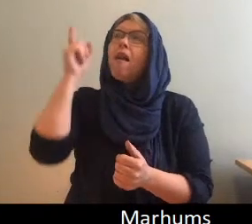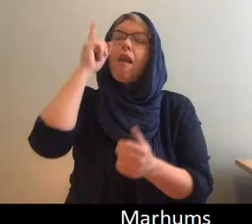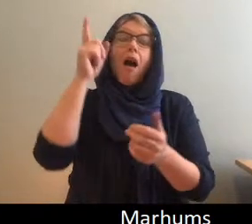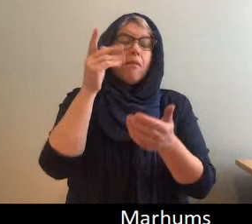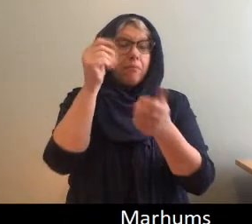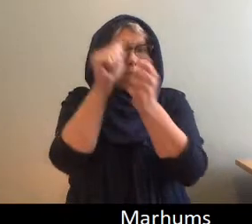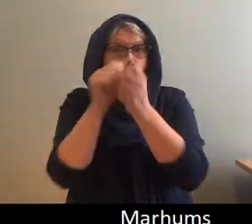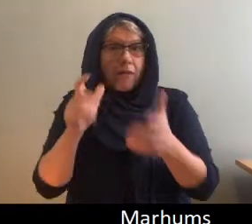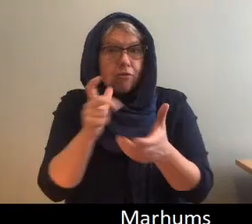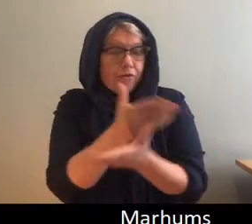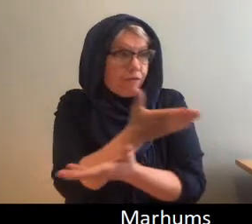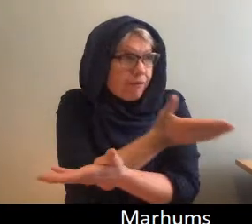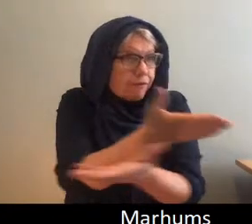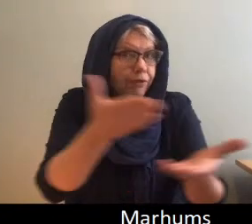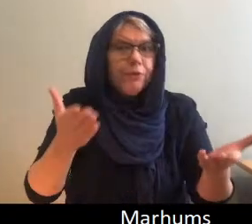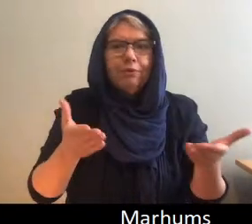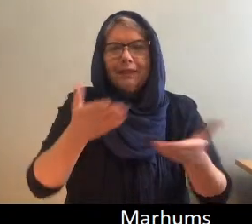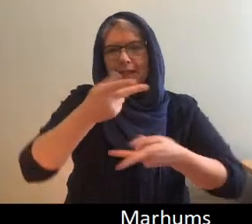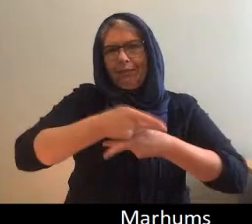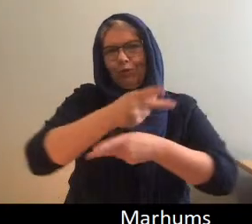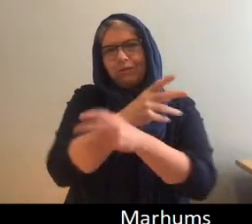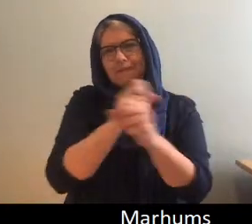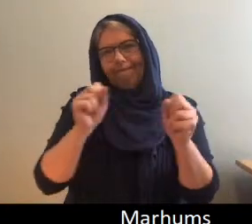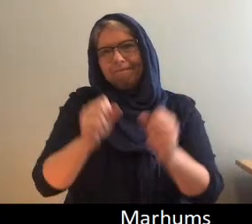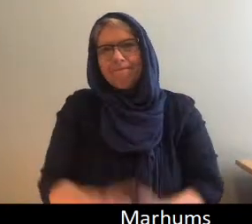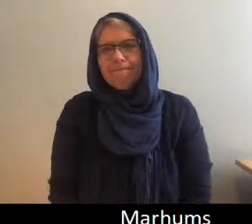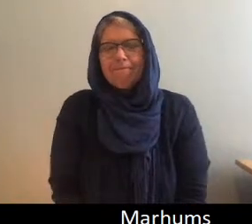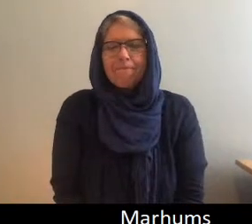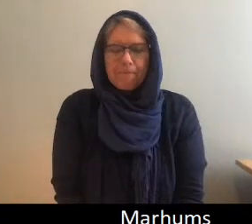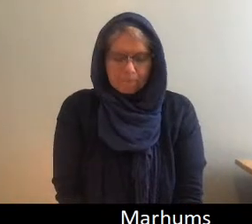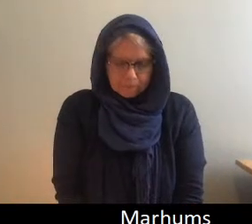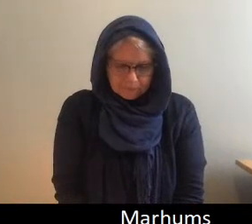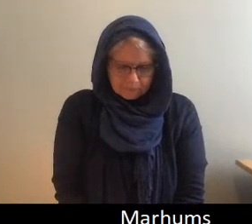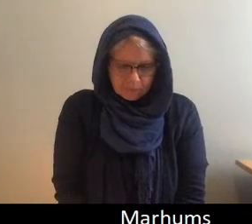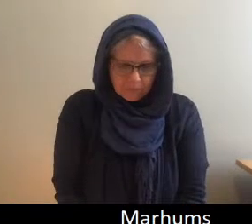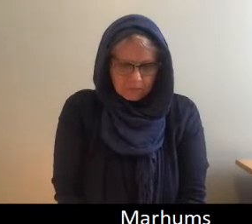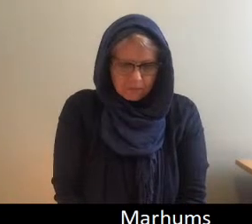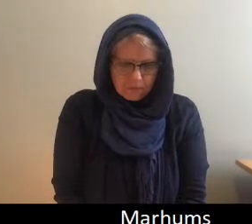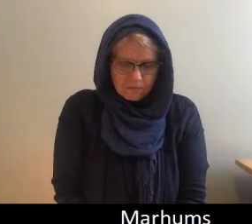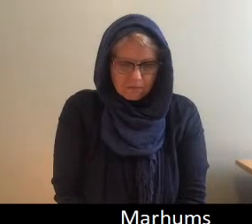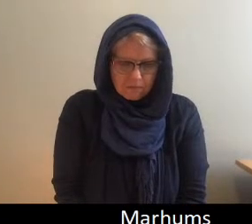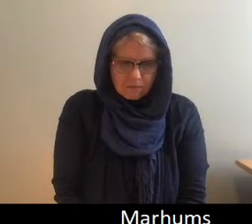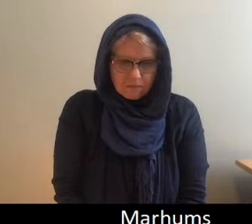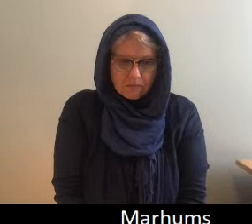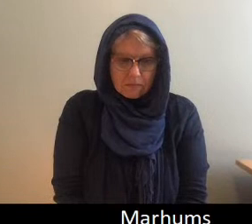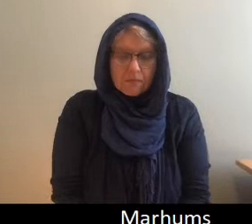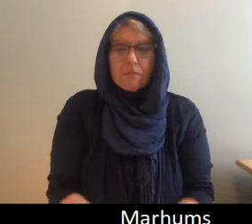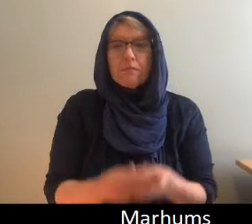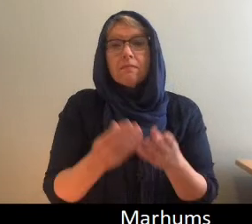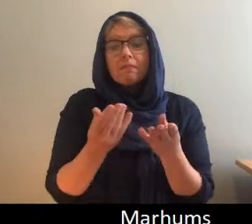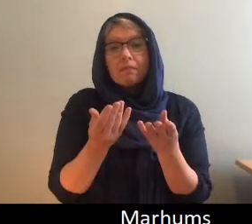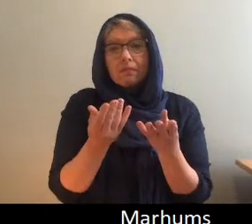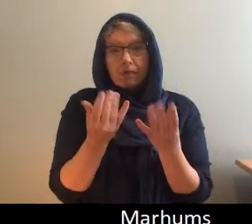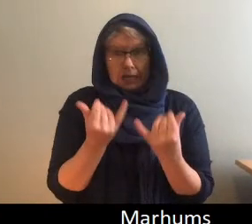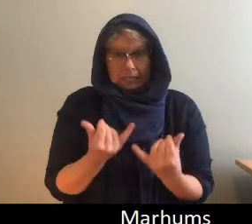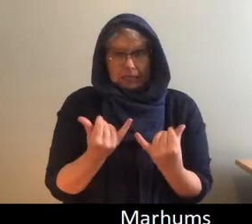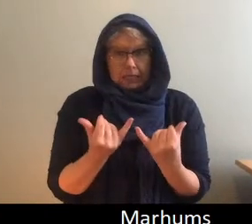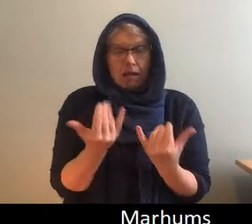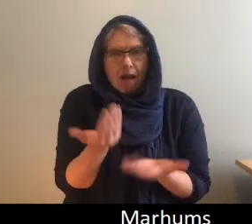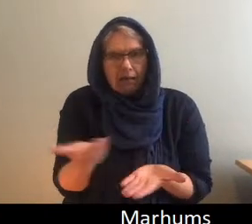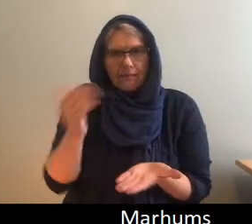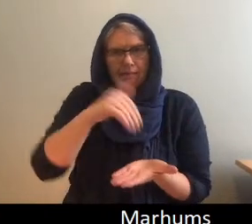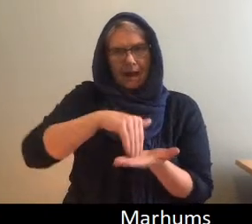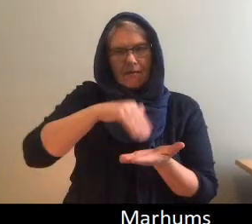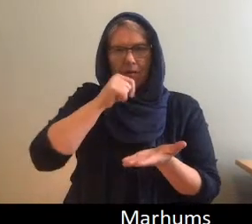the honored night, the night of destiny. As I mentioned in our previous discussion, there's numerous translations for the word